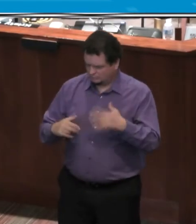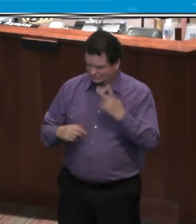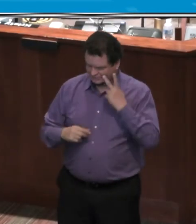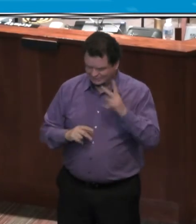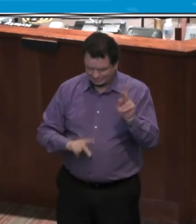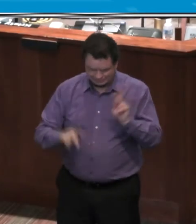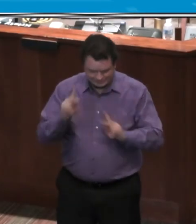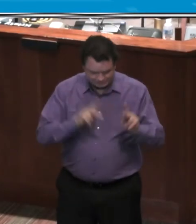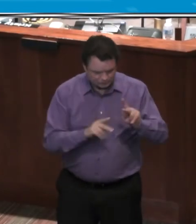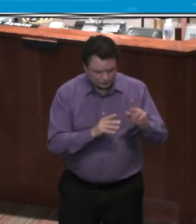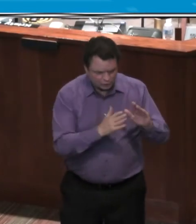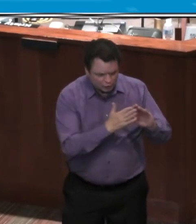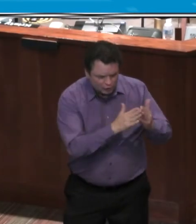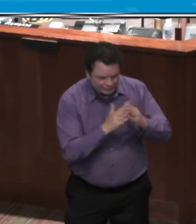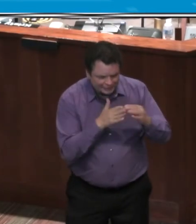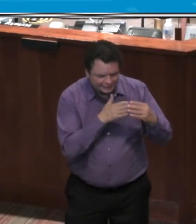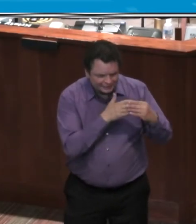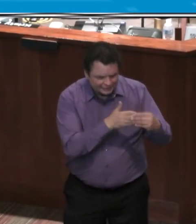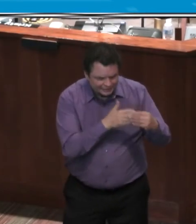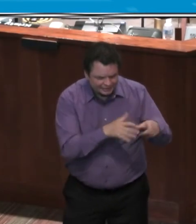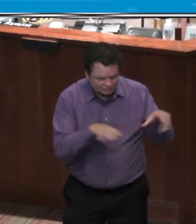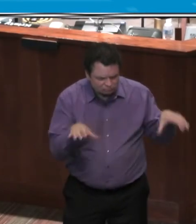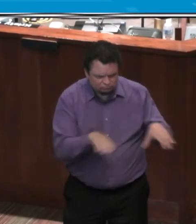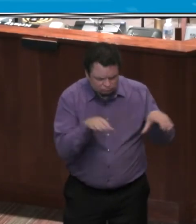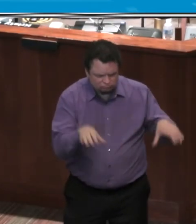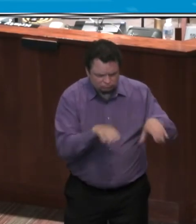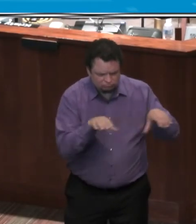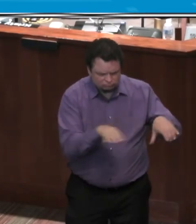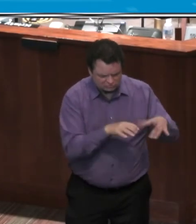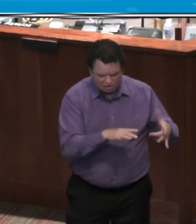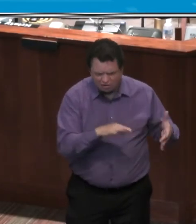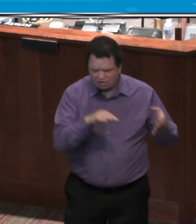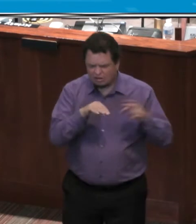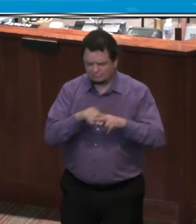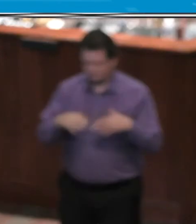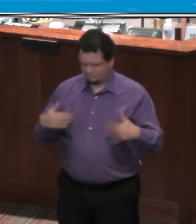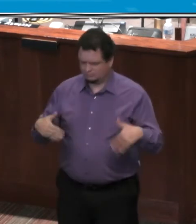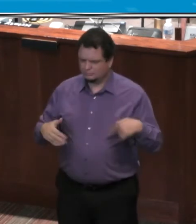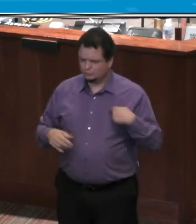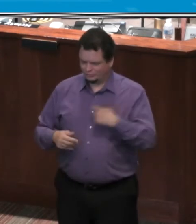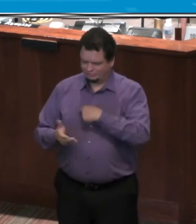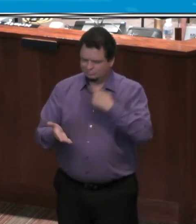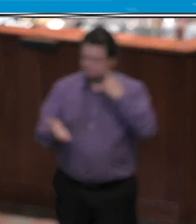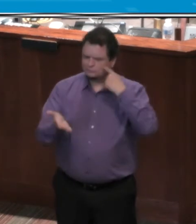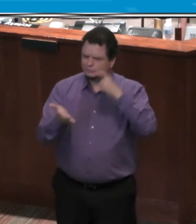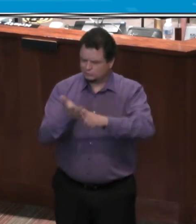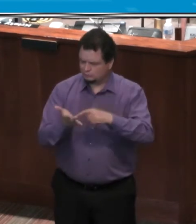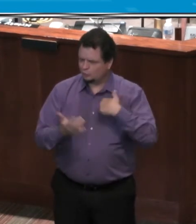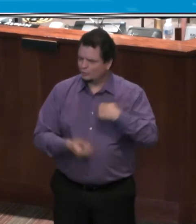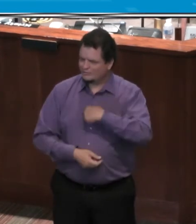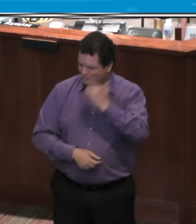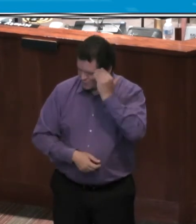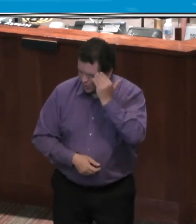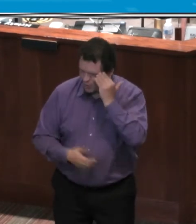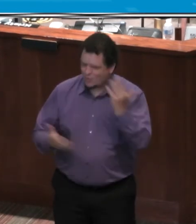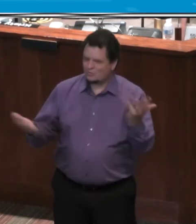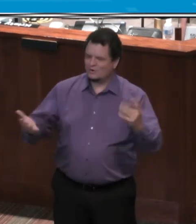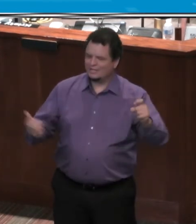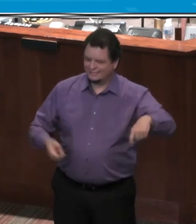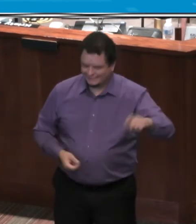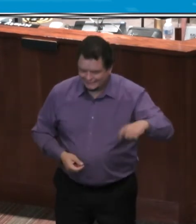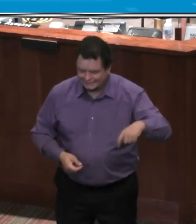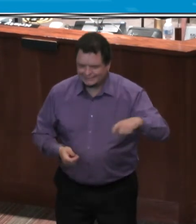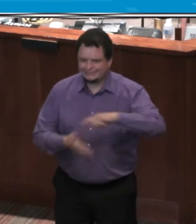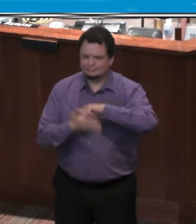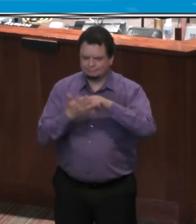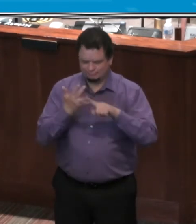We know what it is we need. So I am so grateful to everyone involved in this.